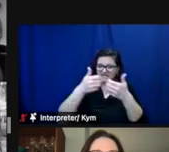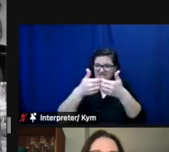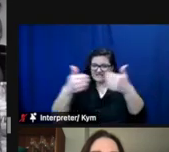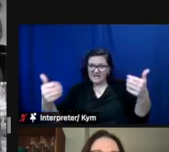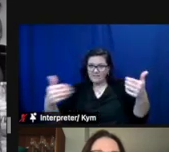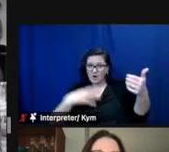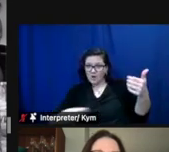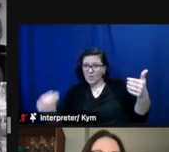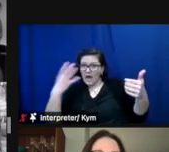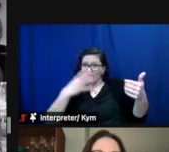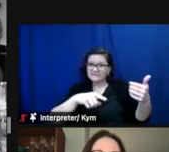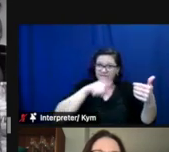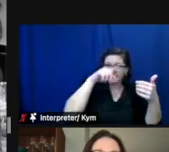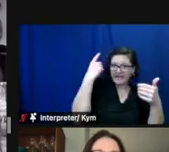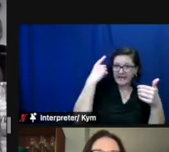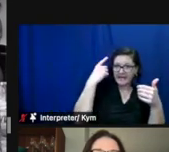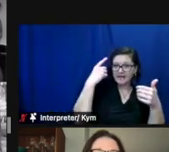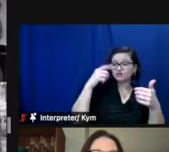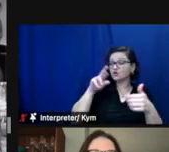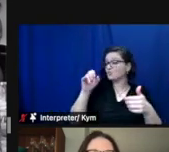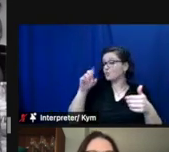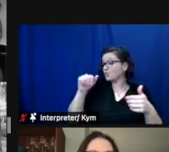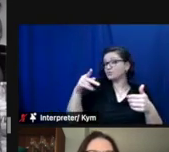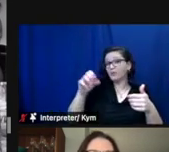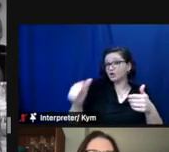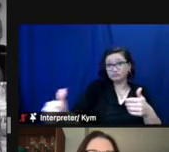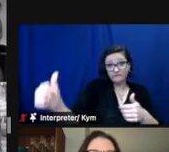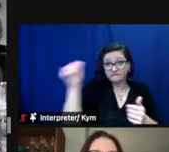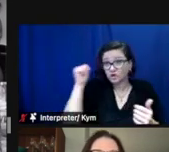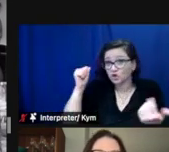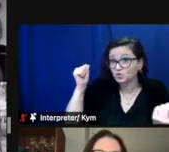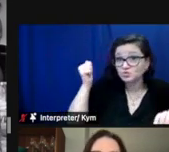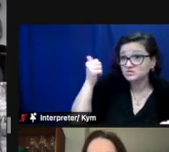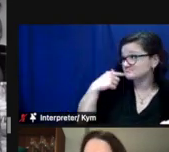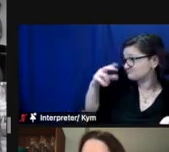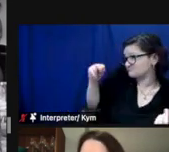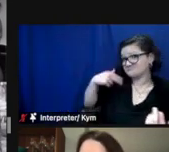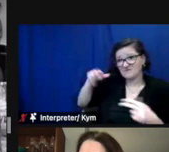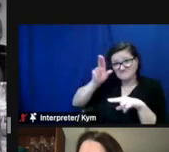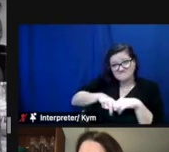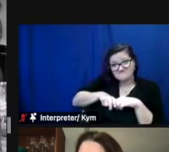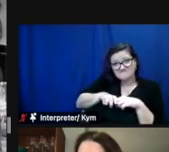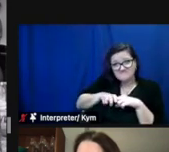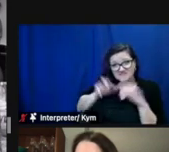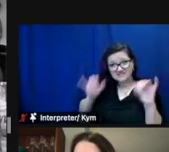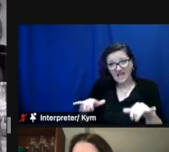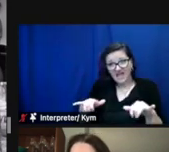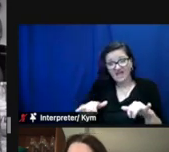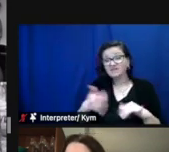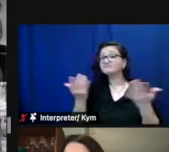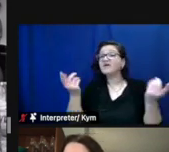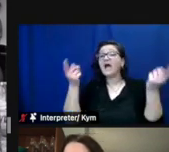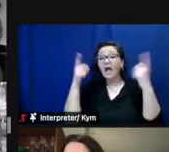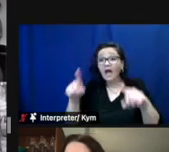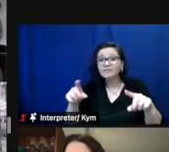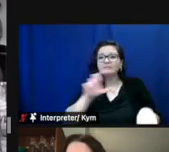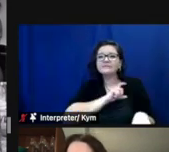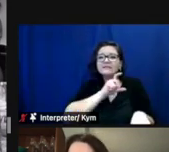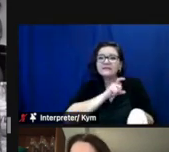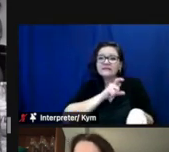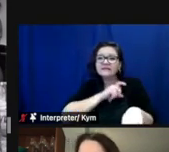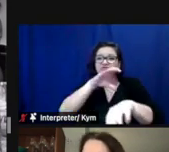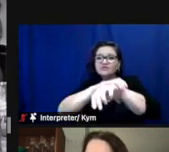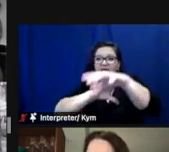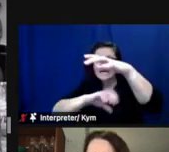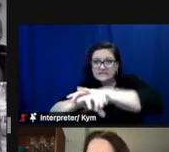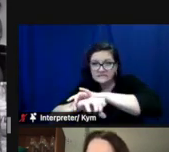her seat to a white man, and so then she was arrested. You see, she's being fingerprinted there. And so this then, of course, everyone was